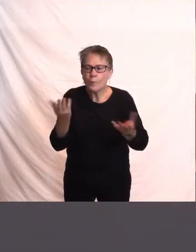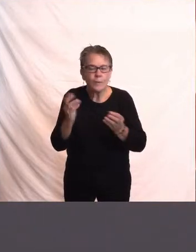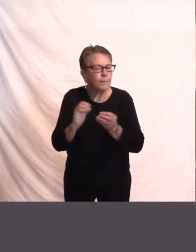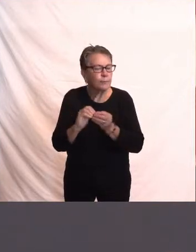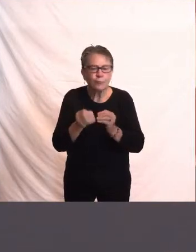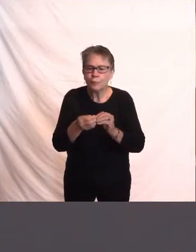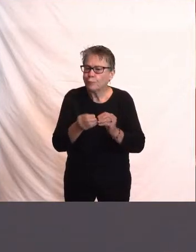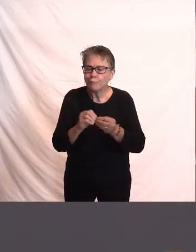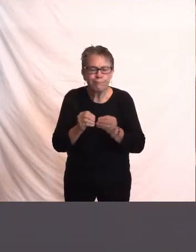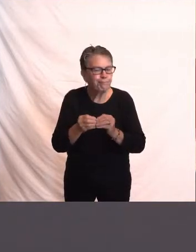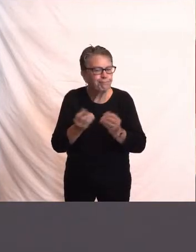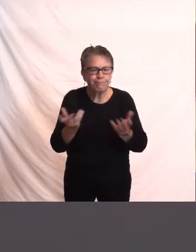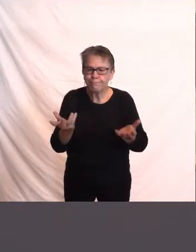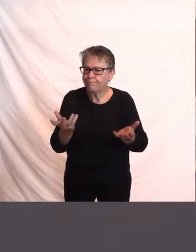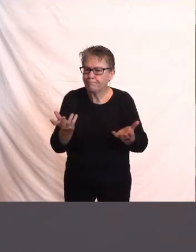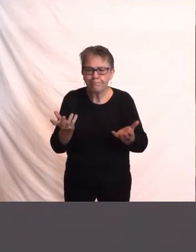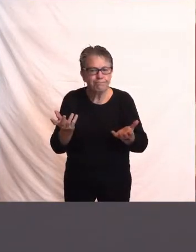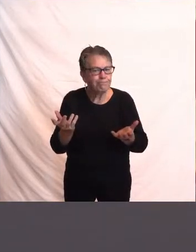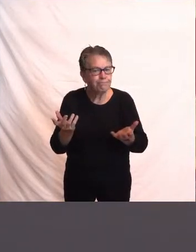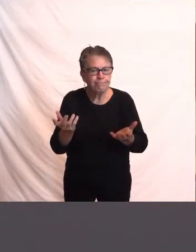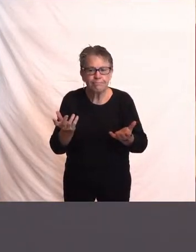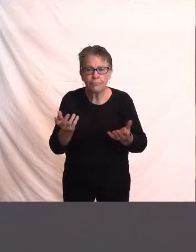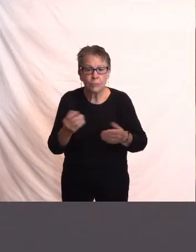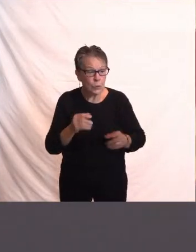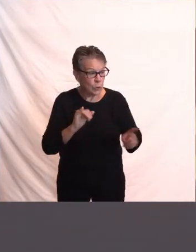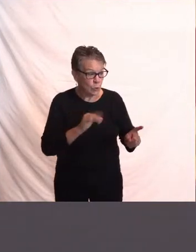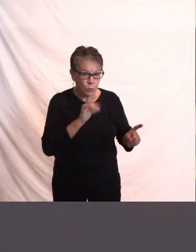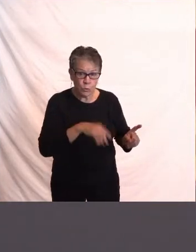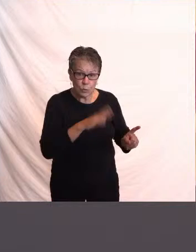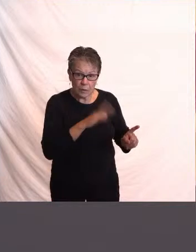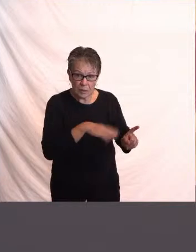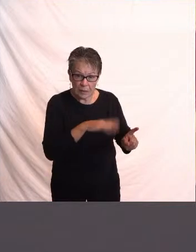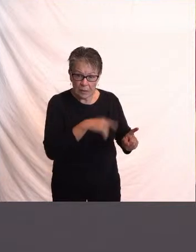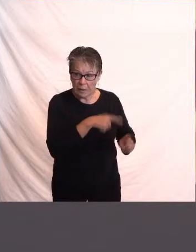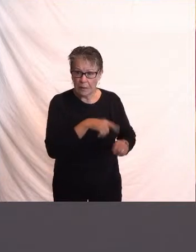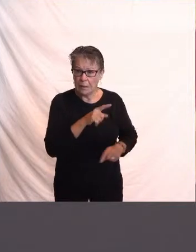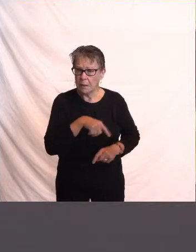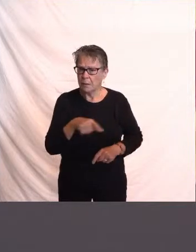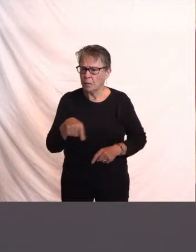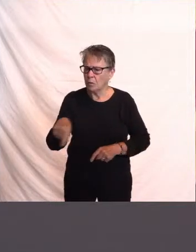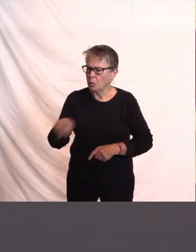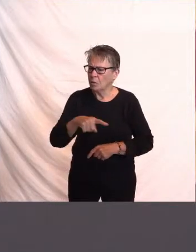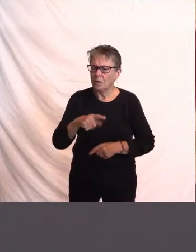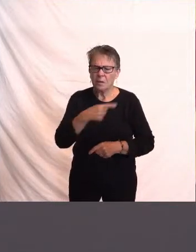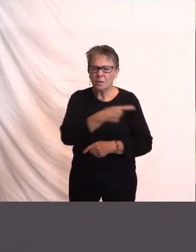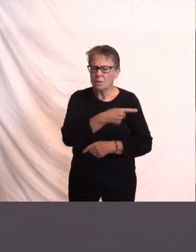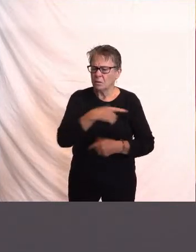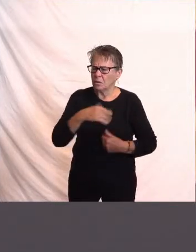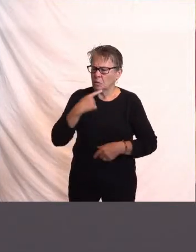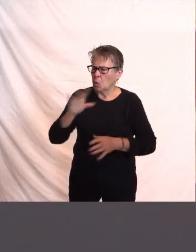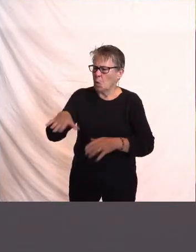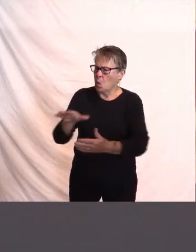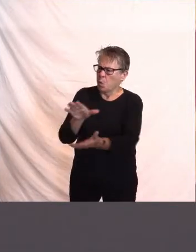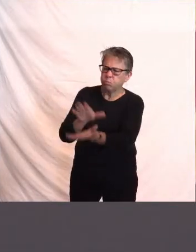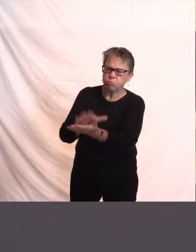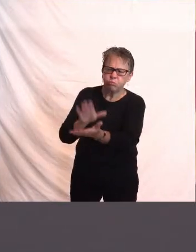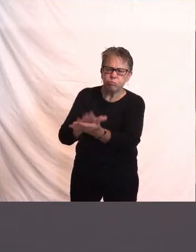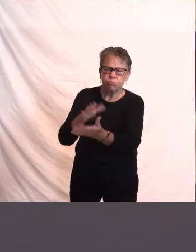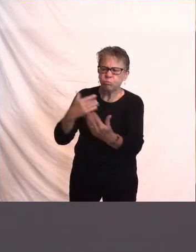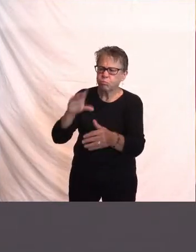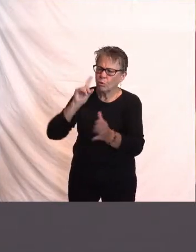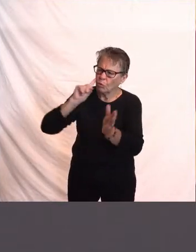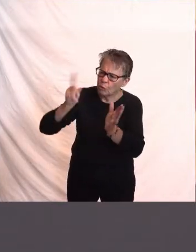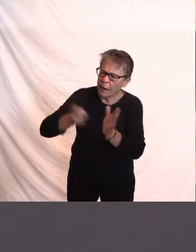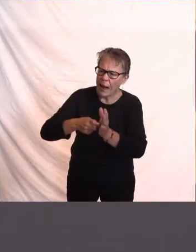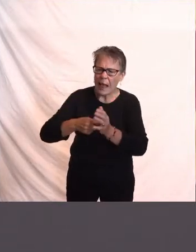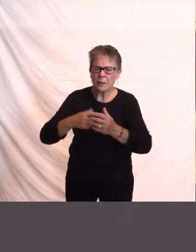health officers have done through this pandemic and what they continue to do. We've tried to get them as many resources as possible, like contact